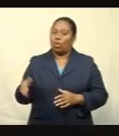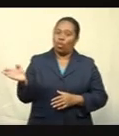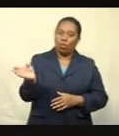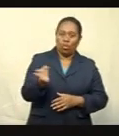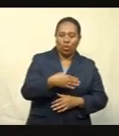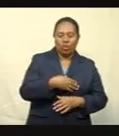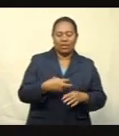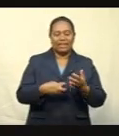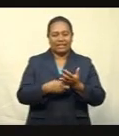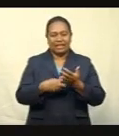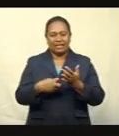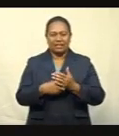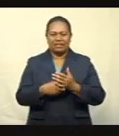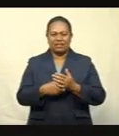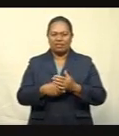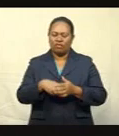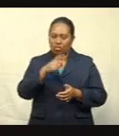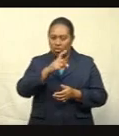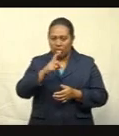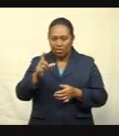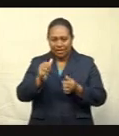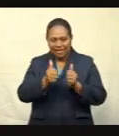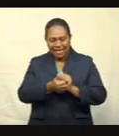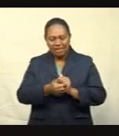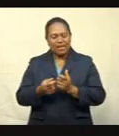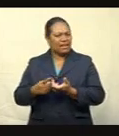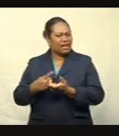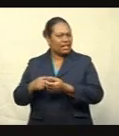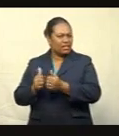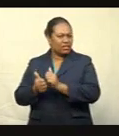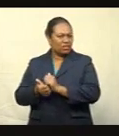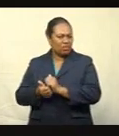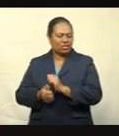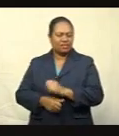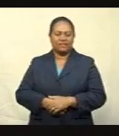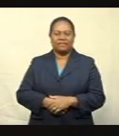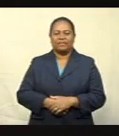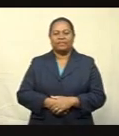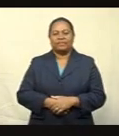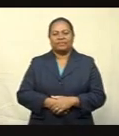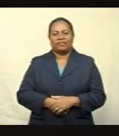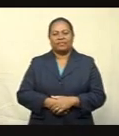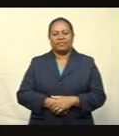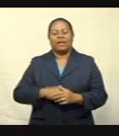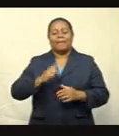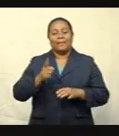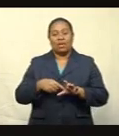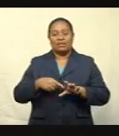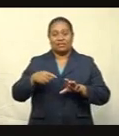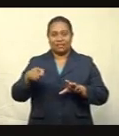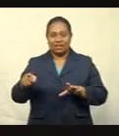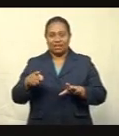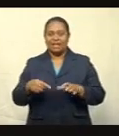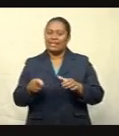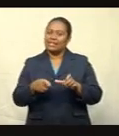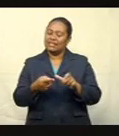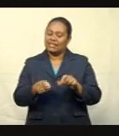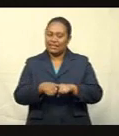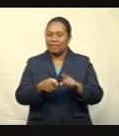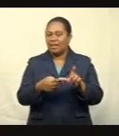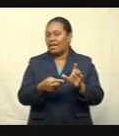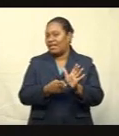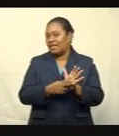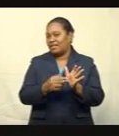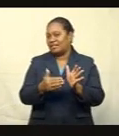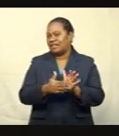there'll be more tickets for the Coca-Cola games and other sporting events as well. And for outdoor venues like the ANZ Stadium that have